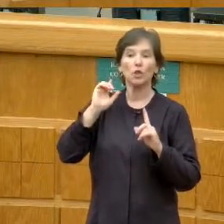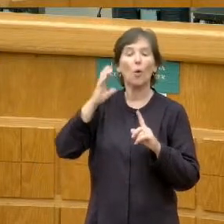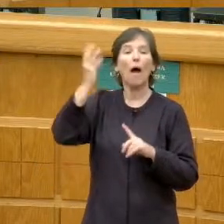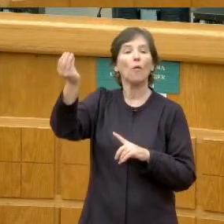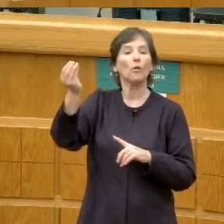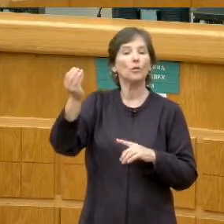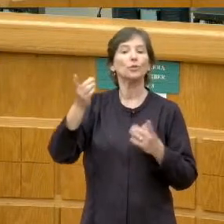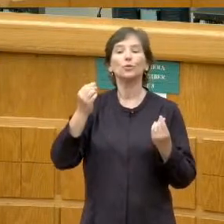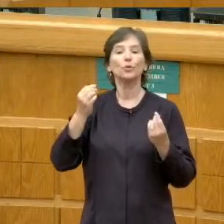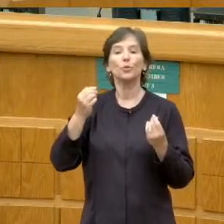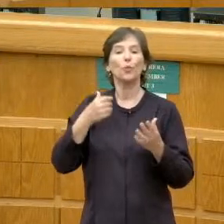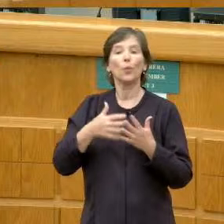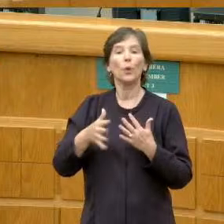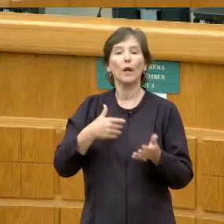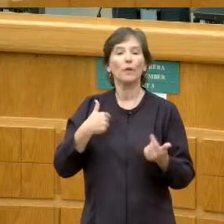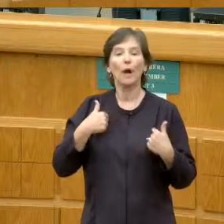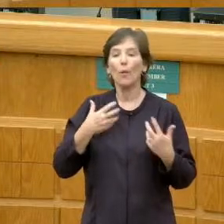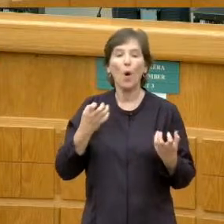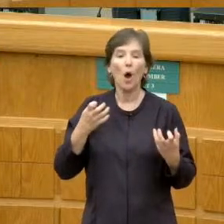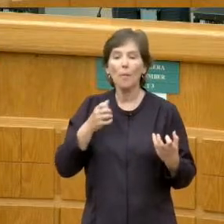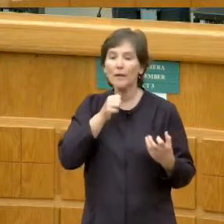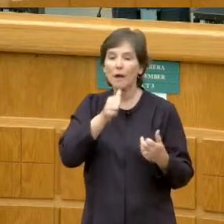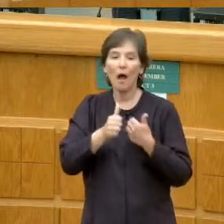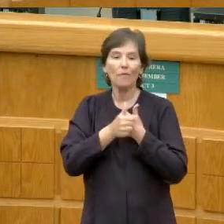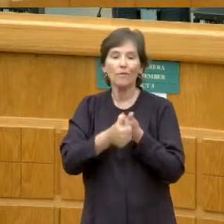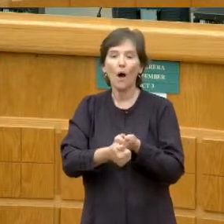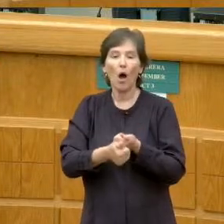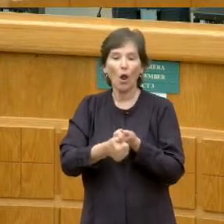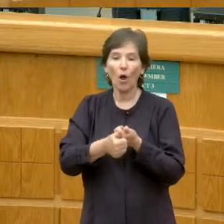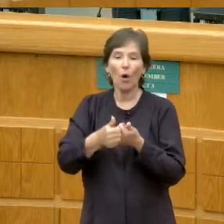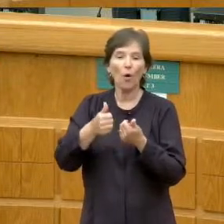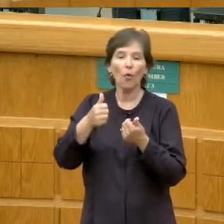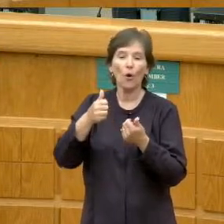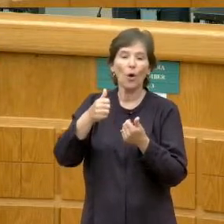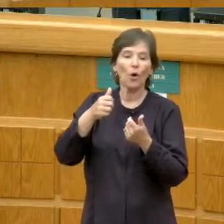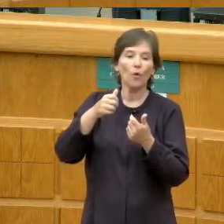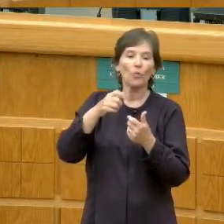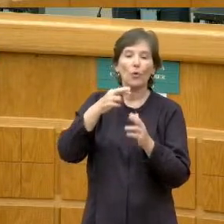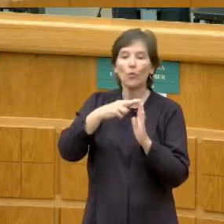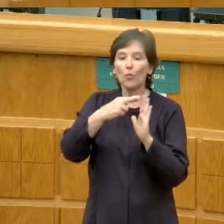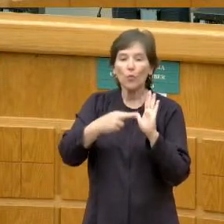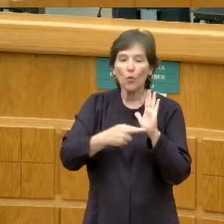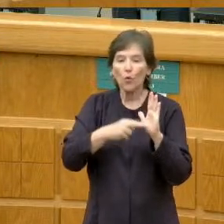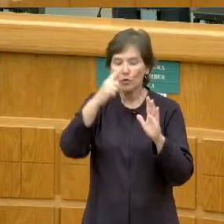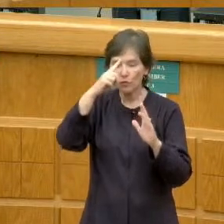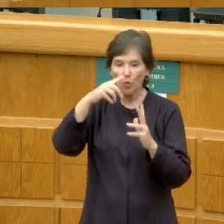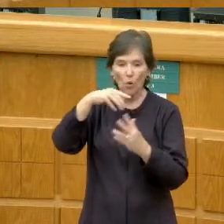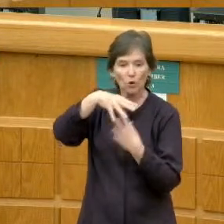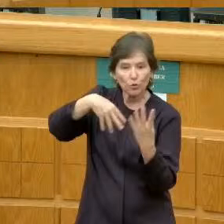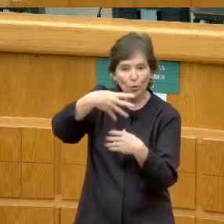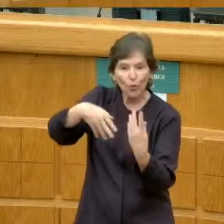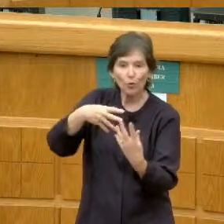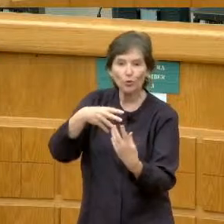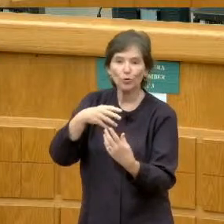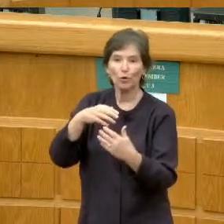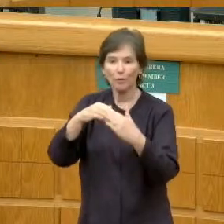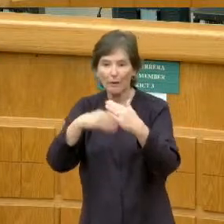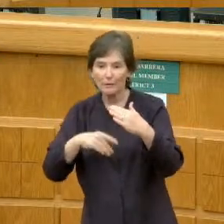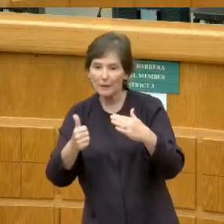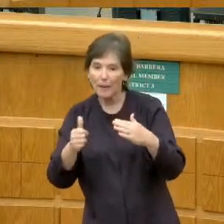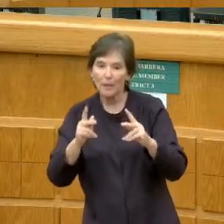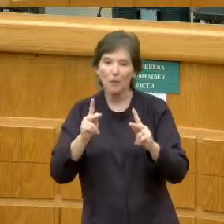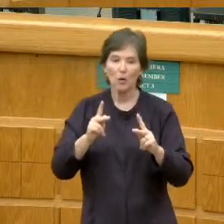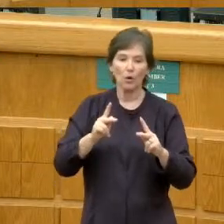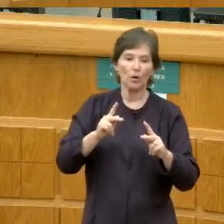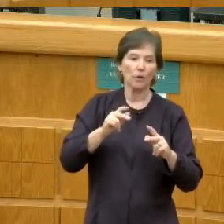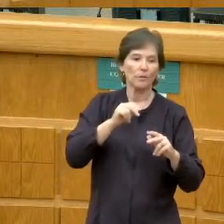do by not adhering to the gathering rules, not adhering to the masks, not adhering to the beach